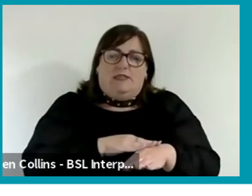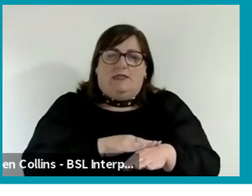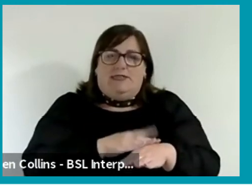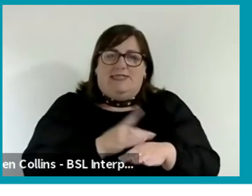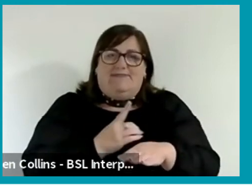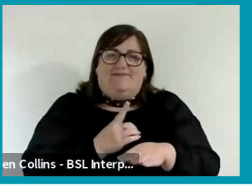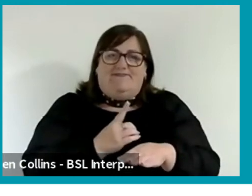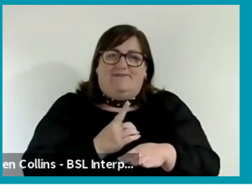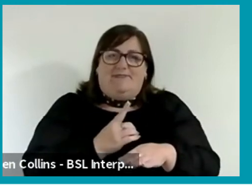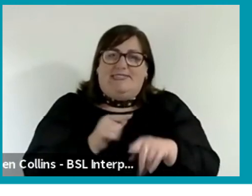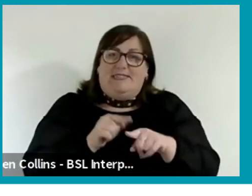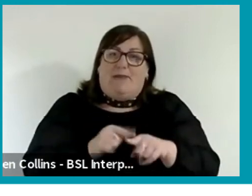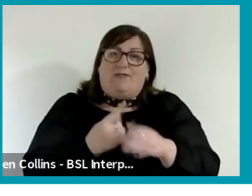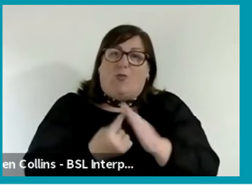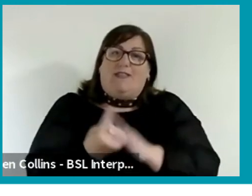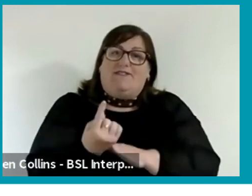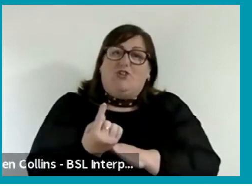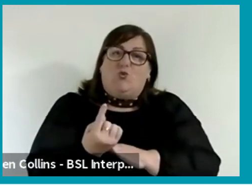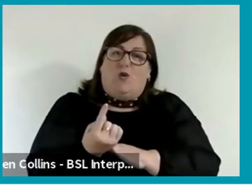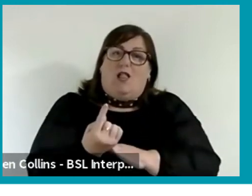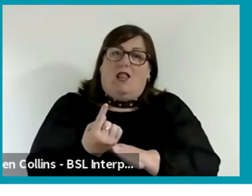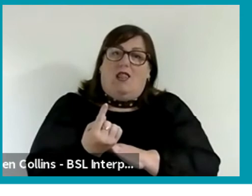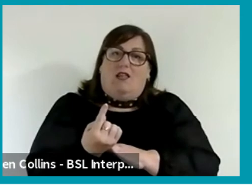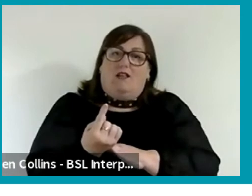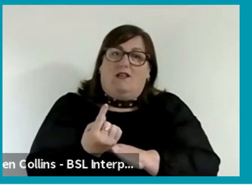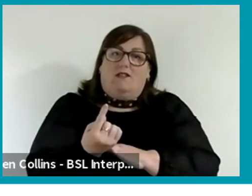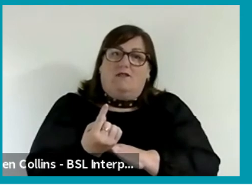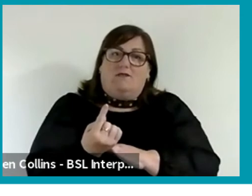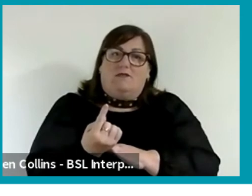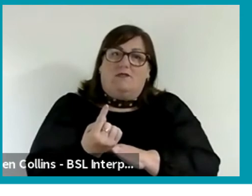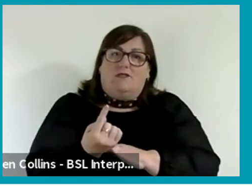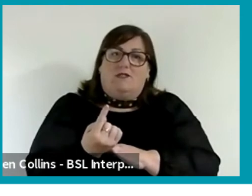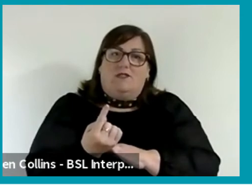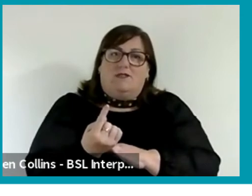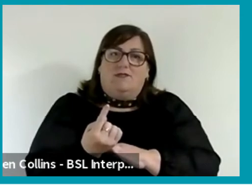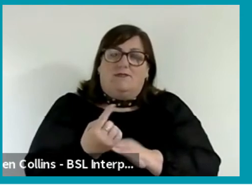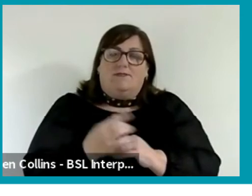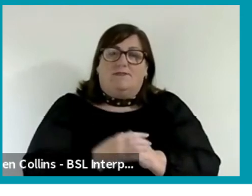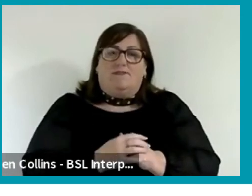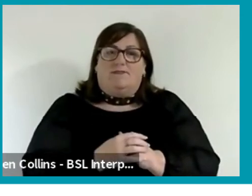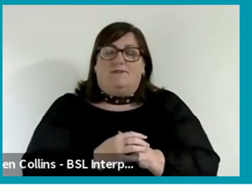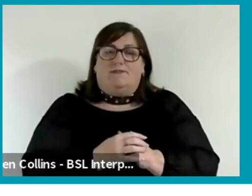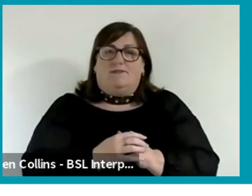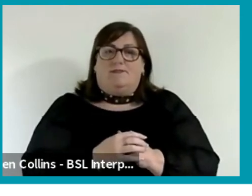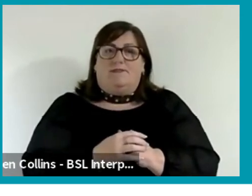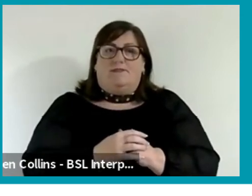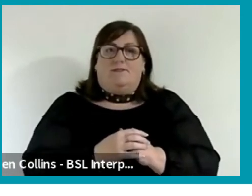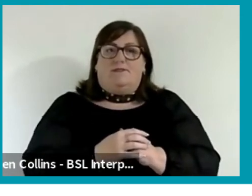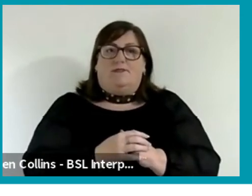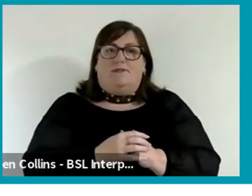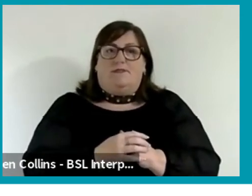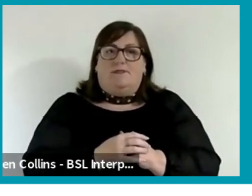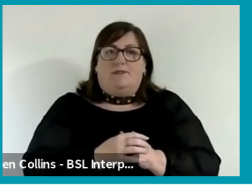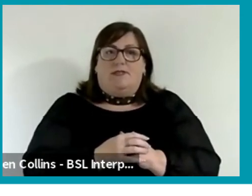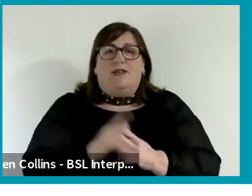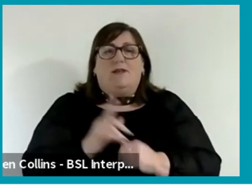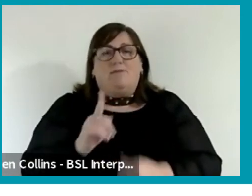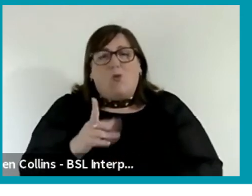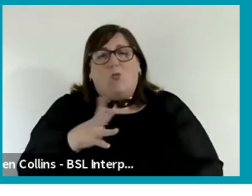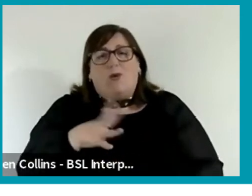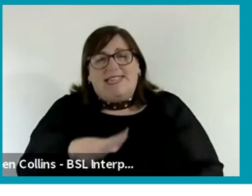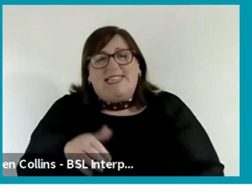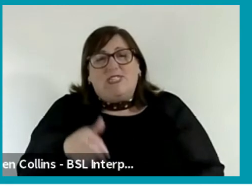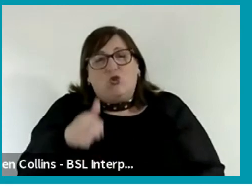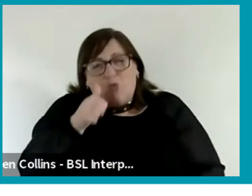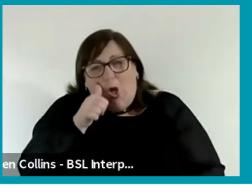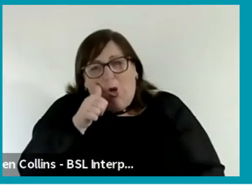case, we allowed candidates to proceed with an exercise once again. Of course, we need to know it first. I think the golden rule